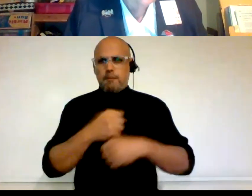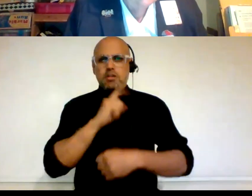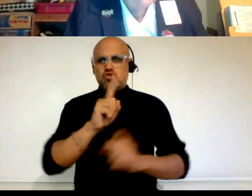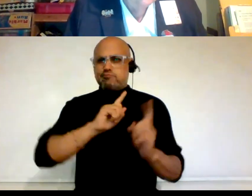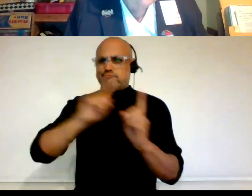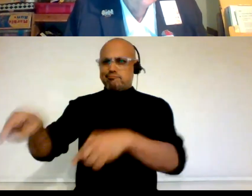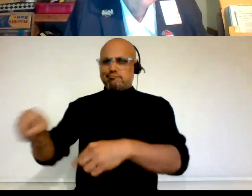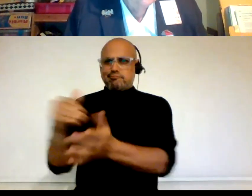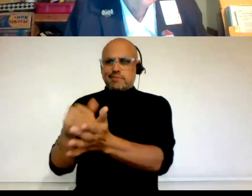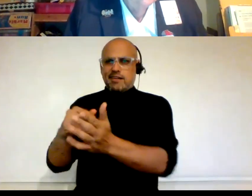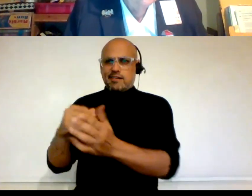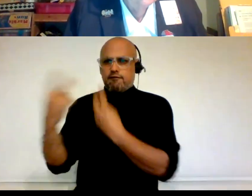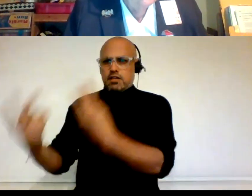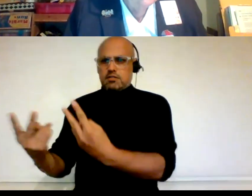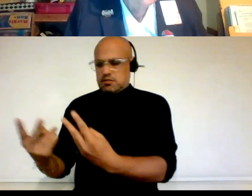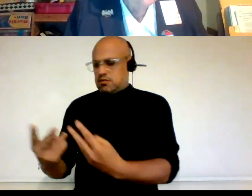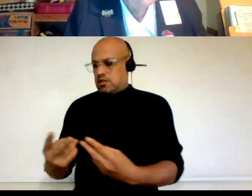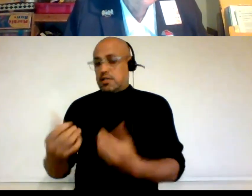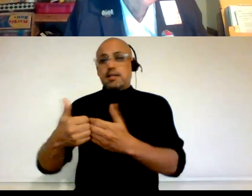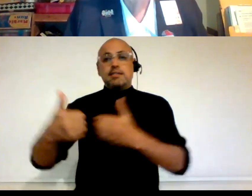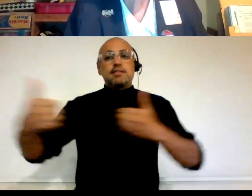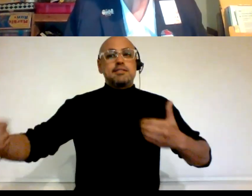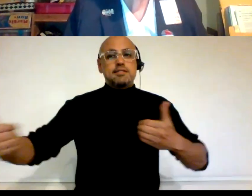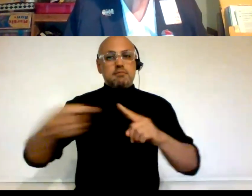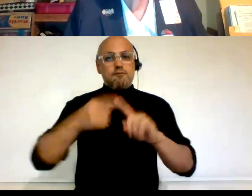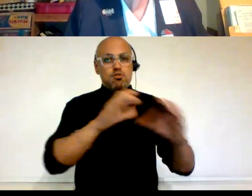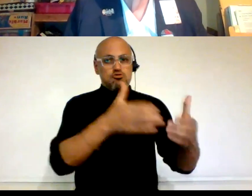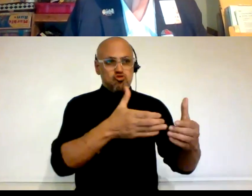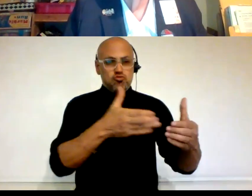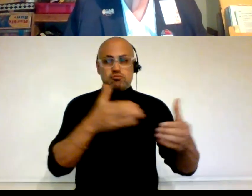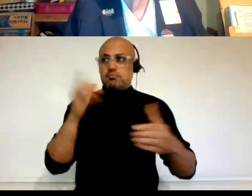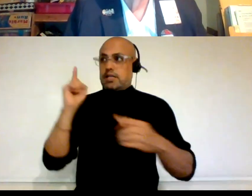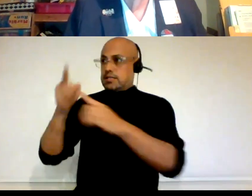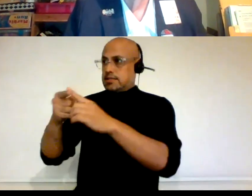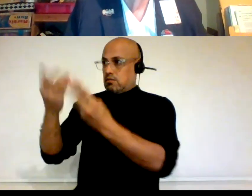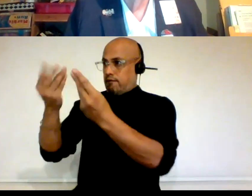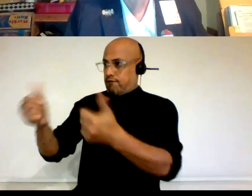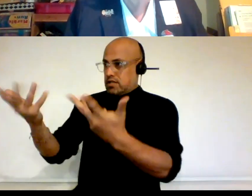medical provider and are separated from the group until we can get that clearance.